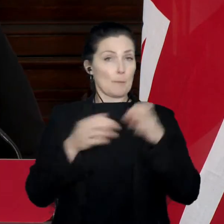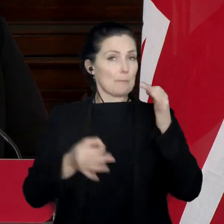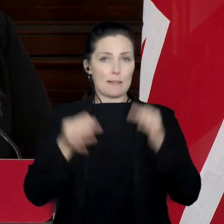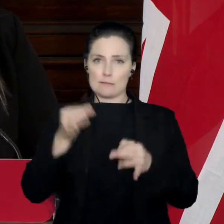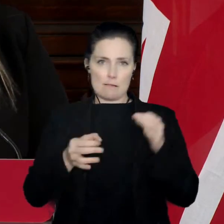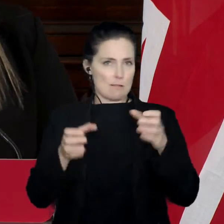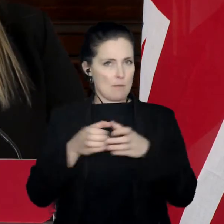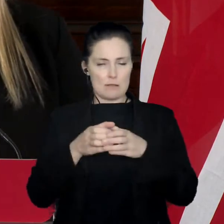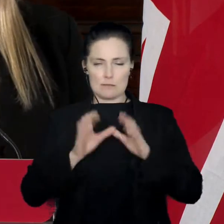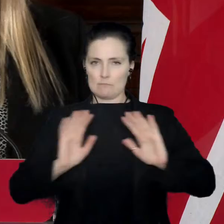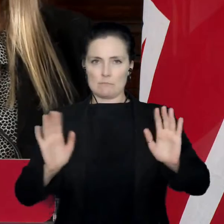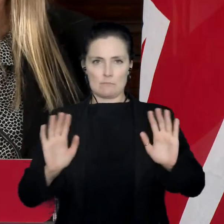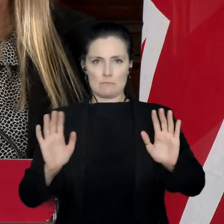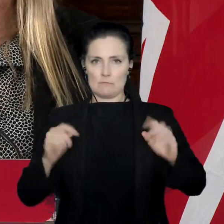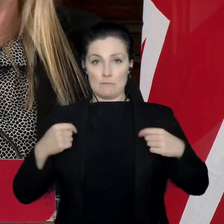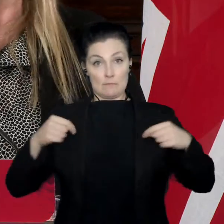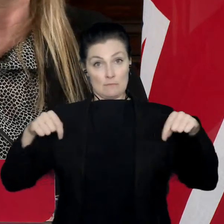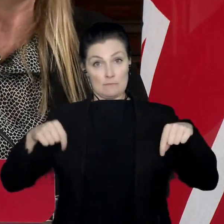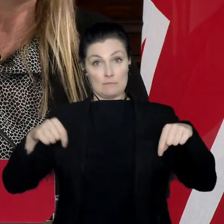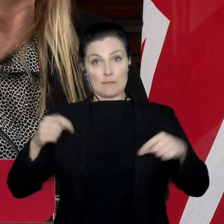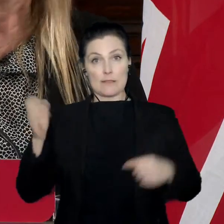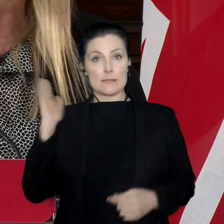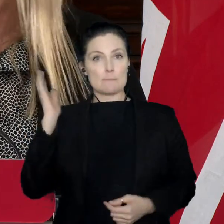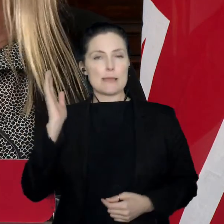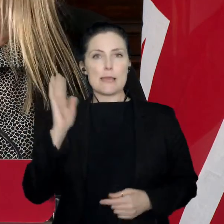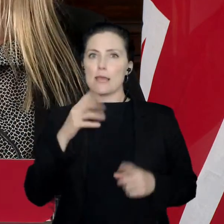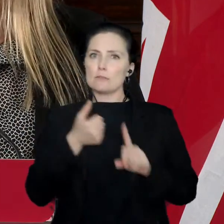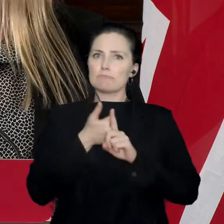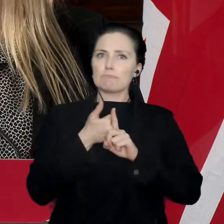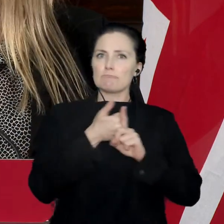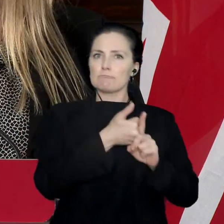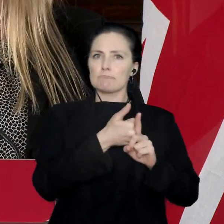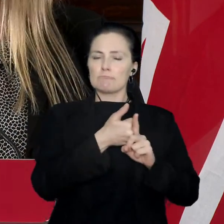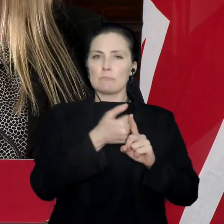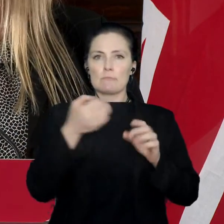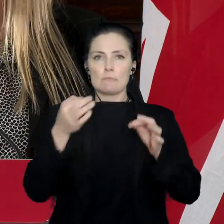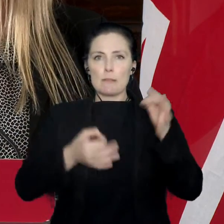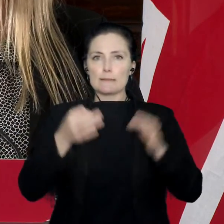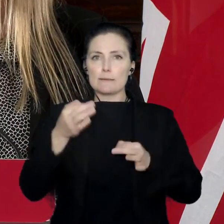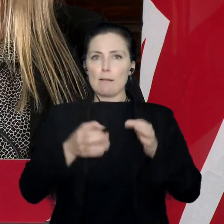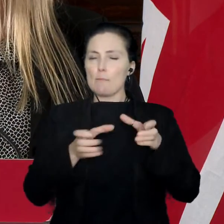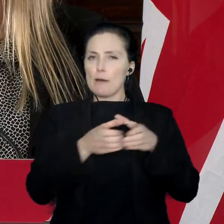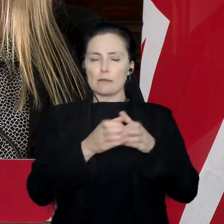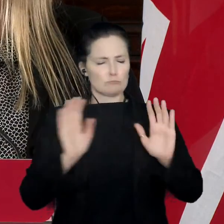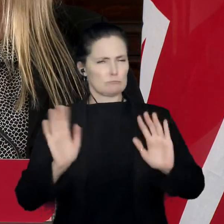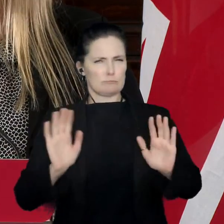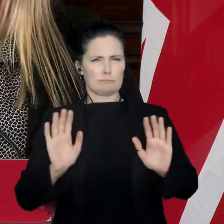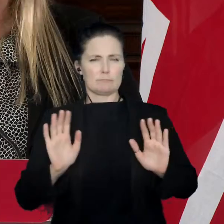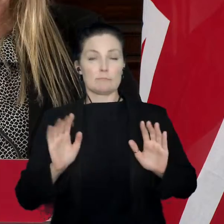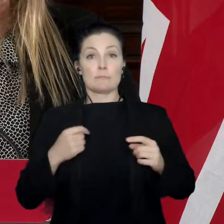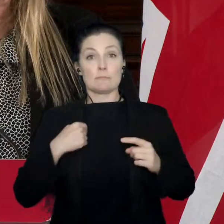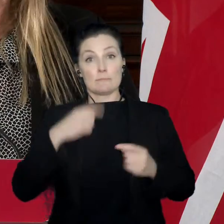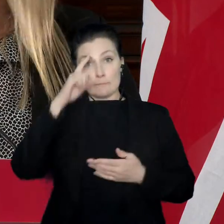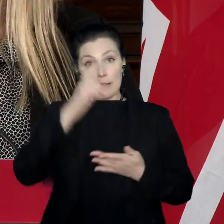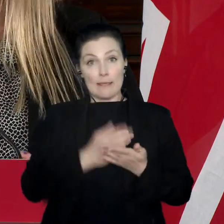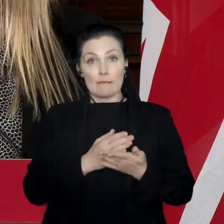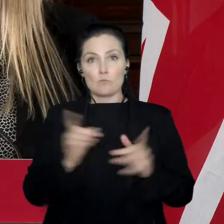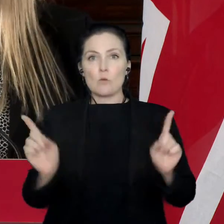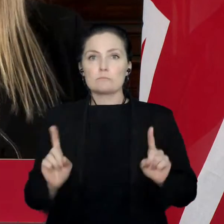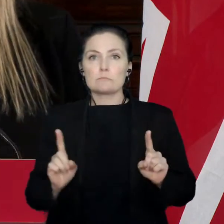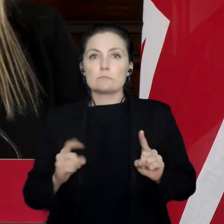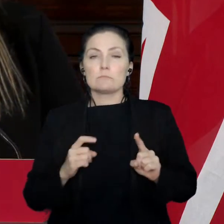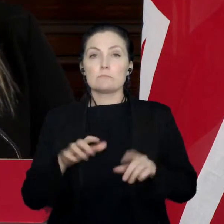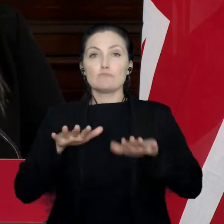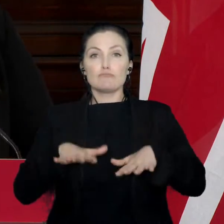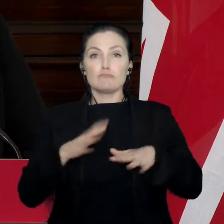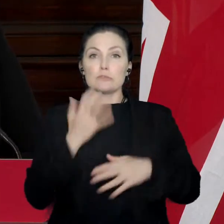This speech is not a political endorsement. I strongly believe that British Jews deserve